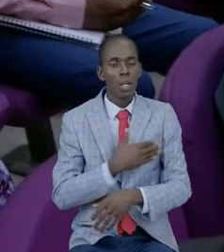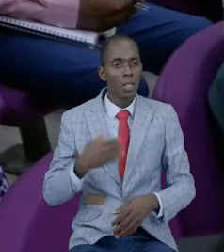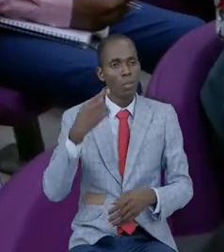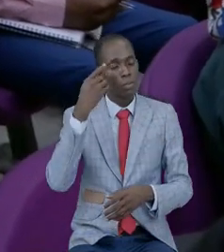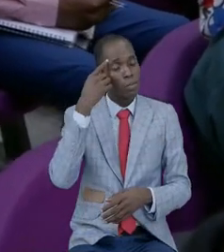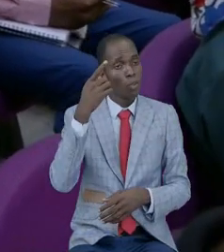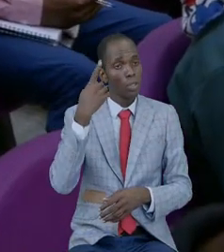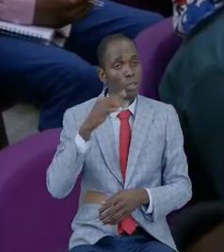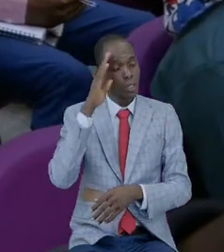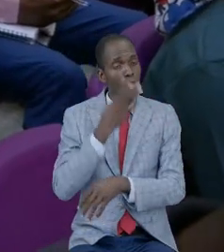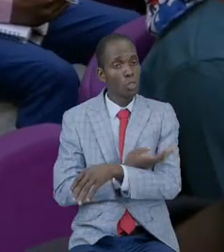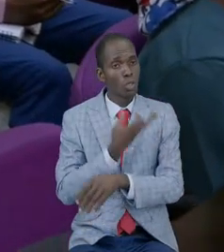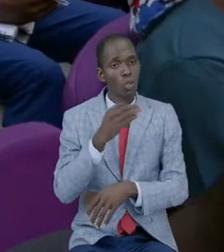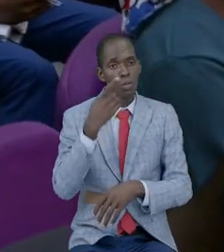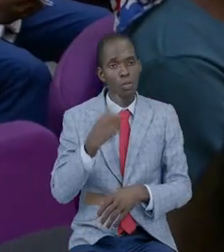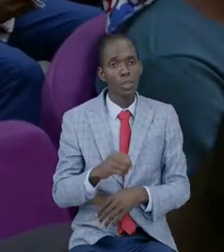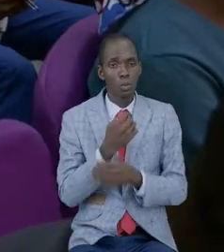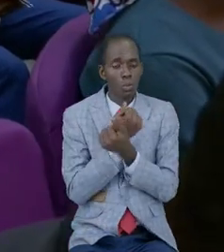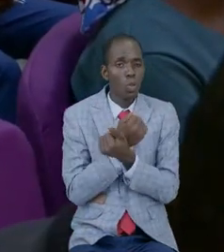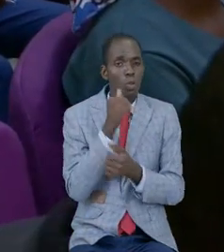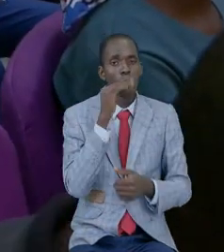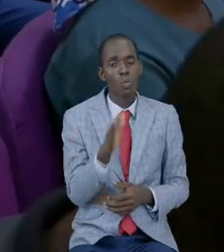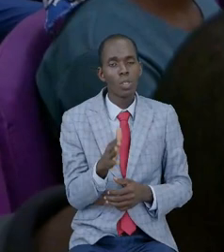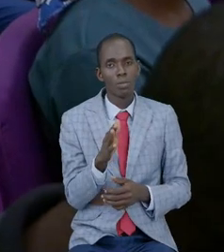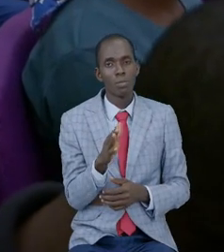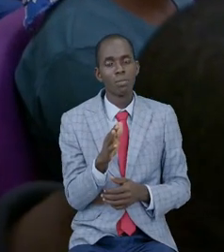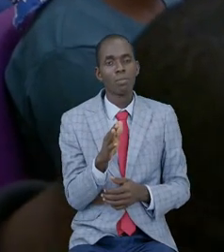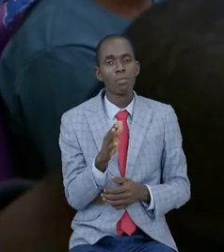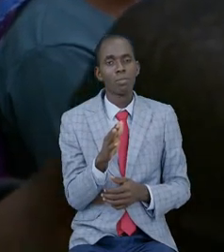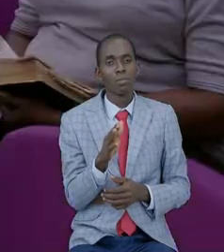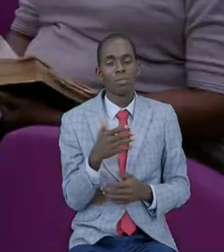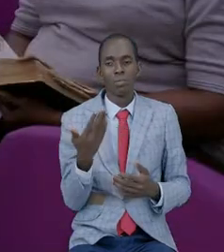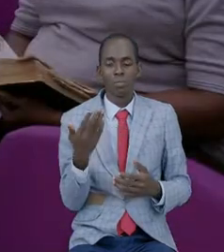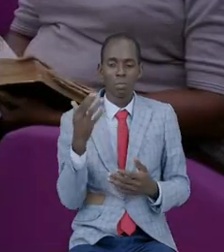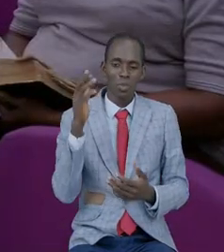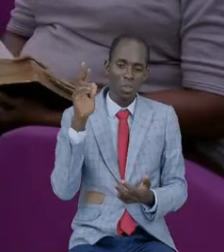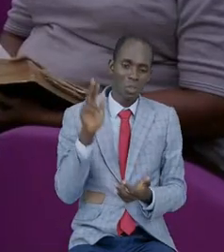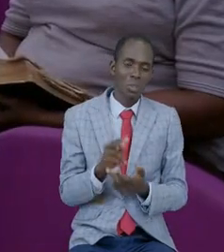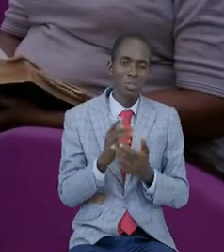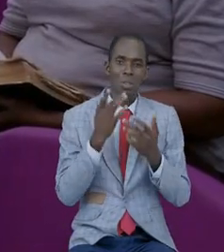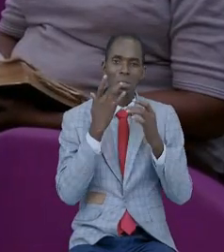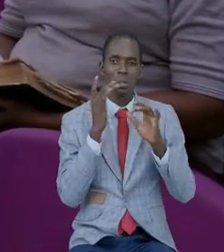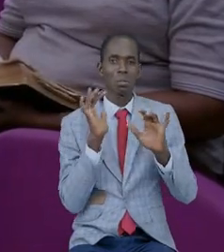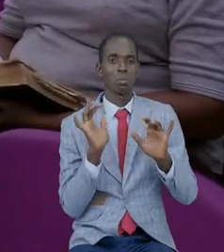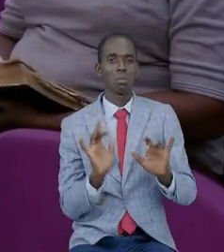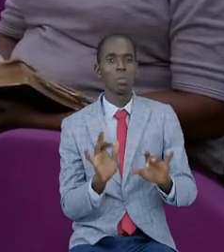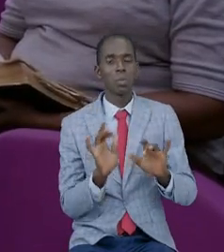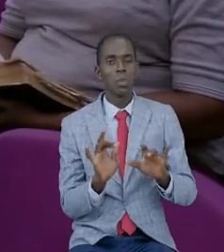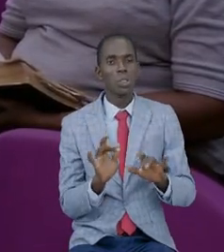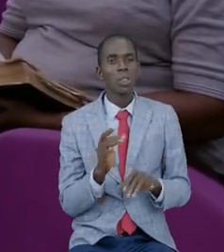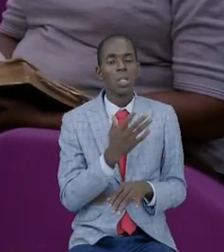the bond woman justin riddicking and the